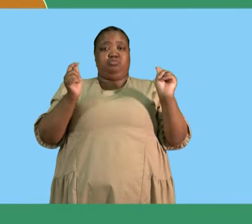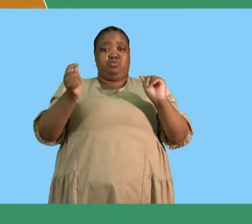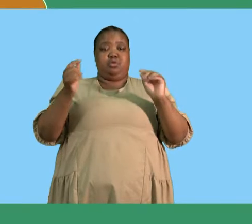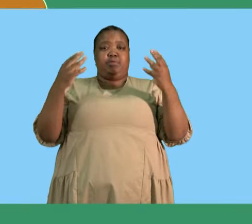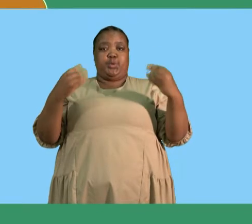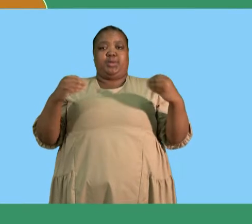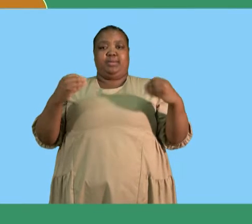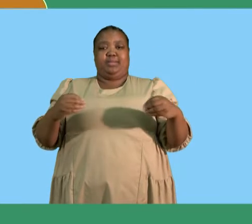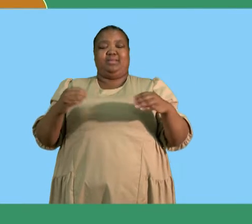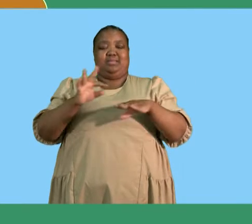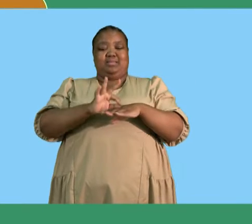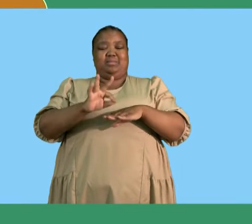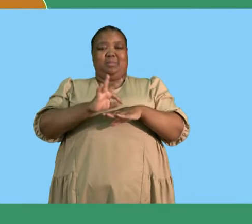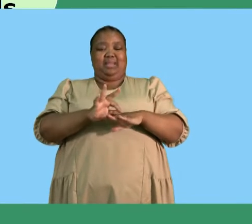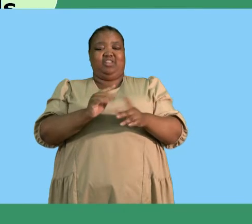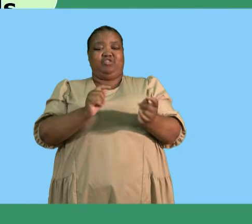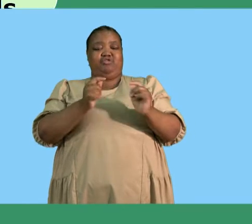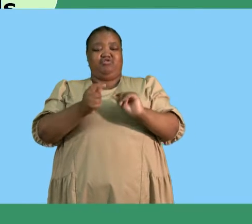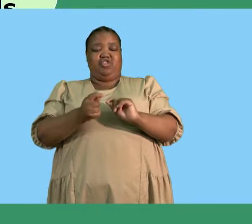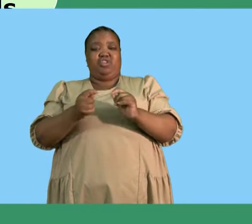a business plan into an action plan.